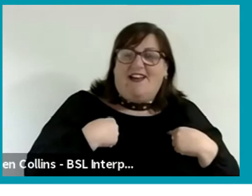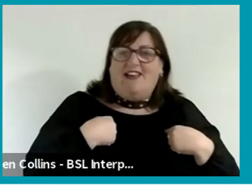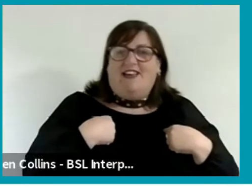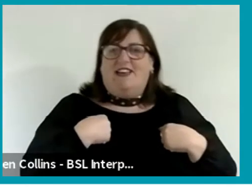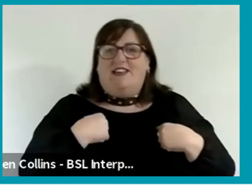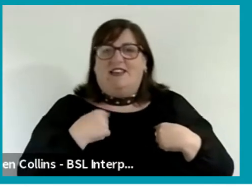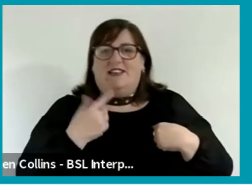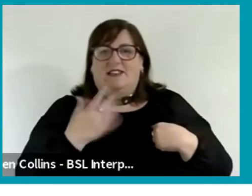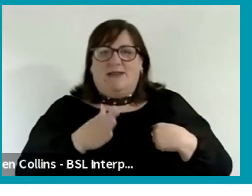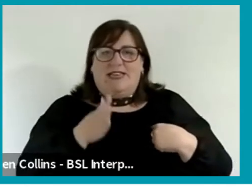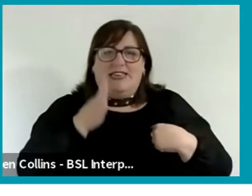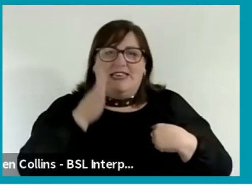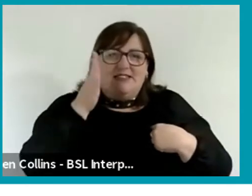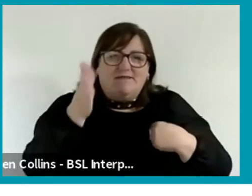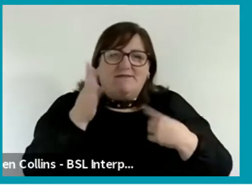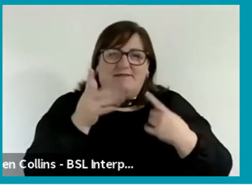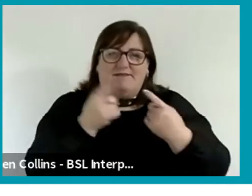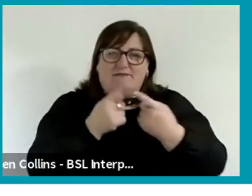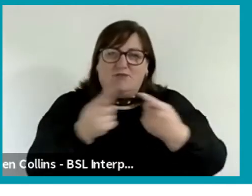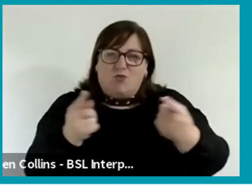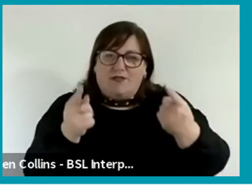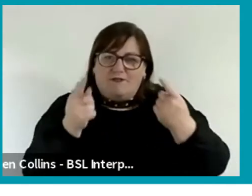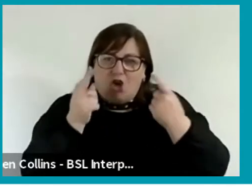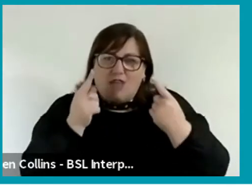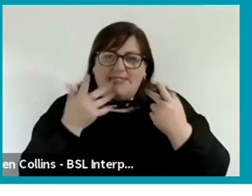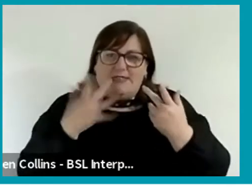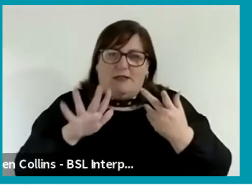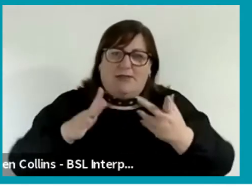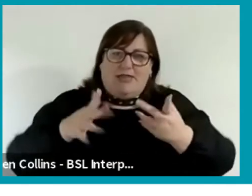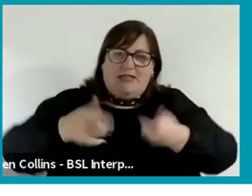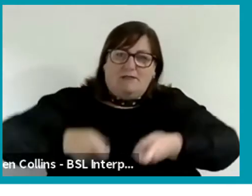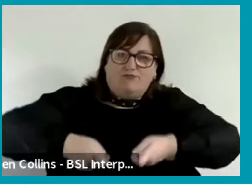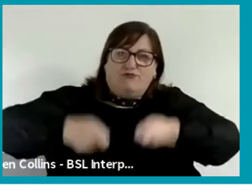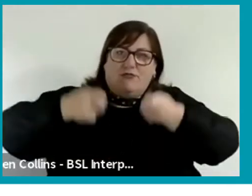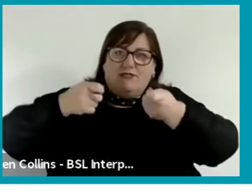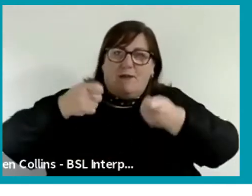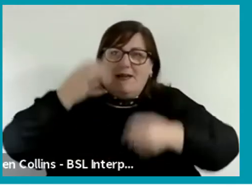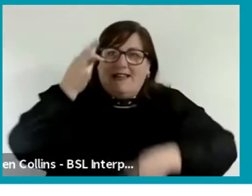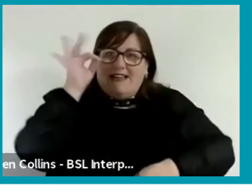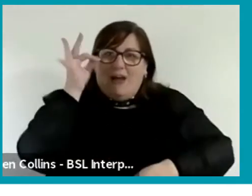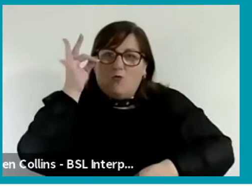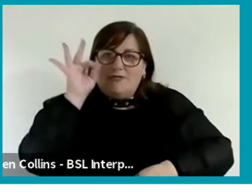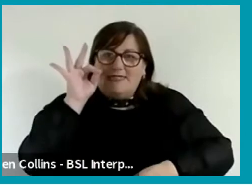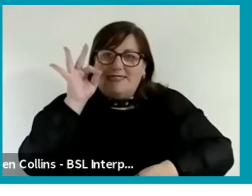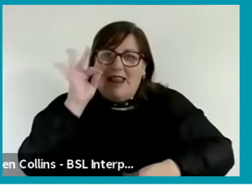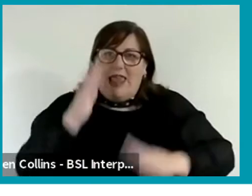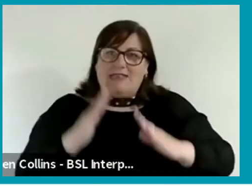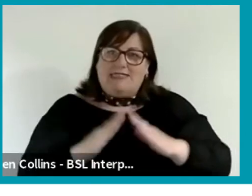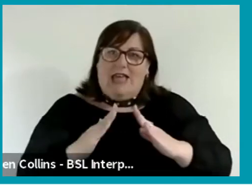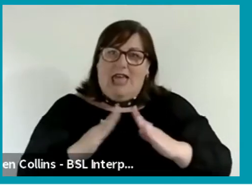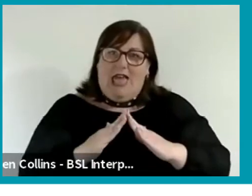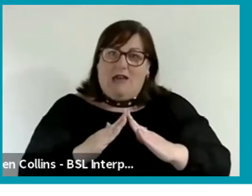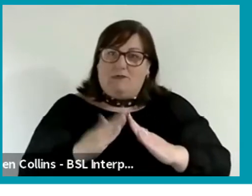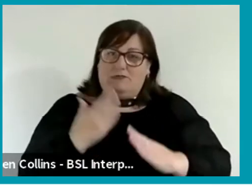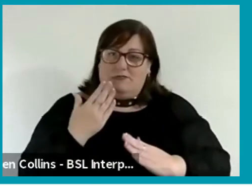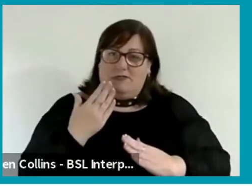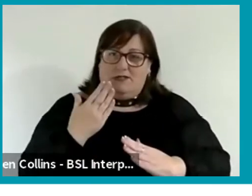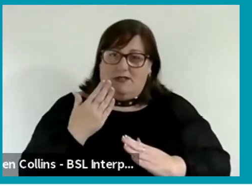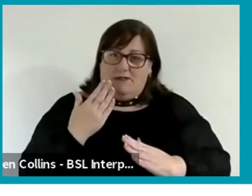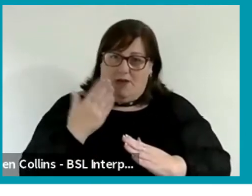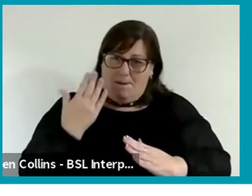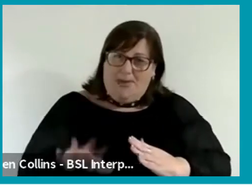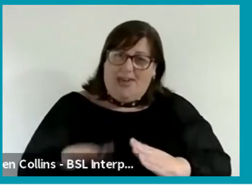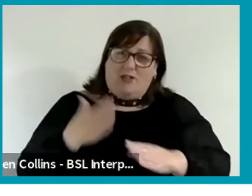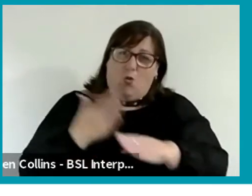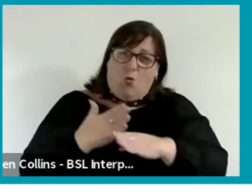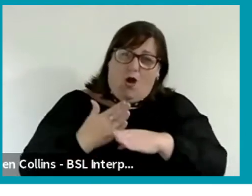I was raised in a council estate. I've never had any privileges, so I've always had to work hard for what I've gained in my life. And OSTC